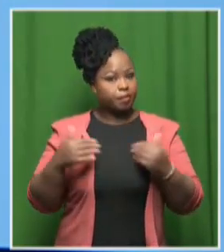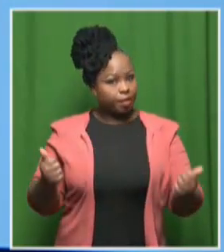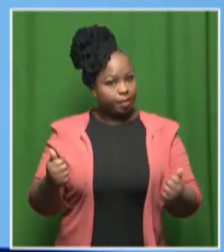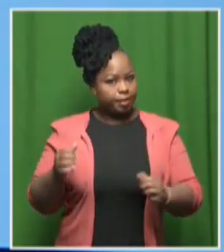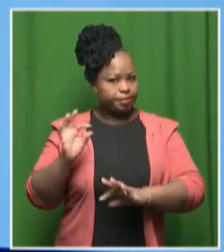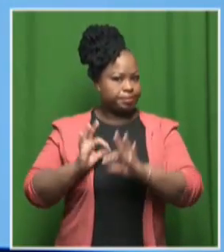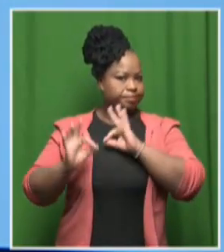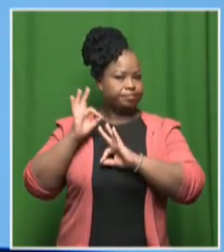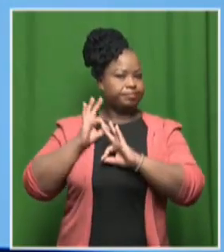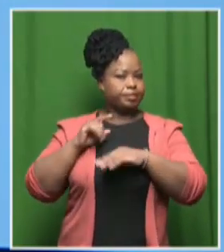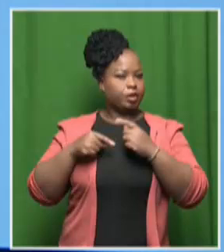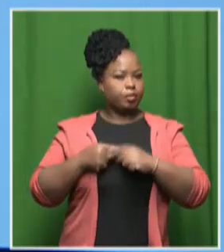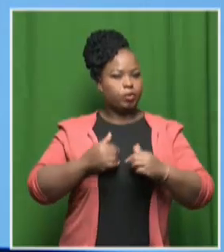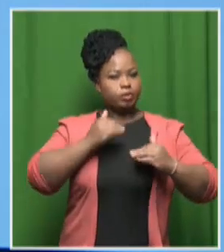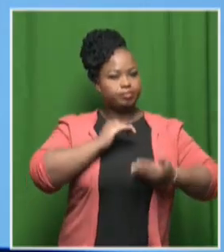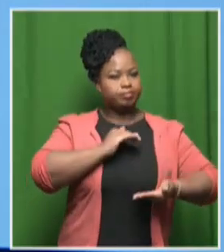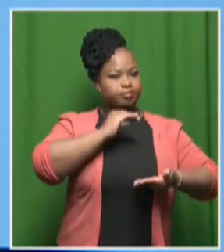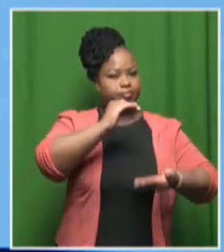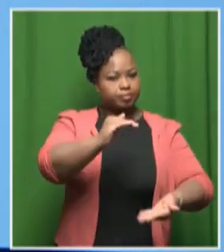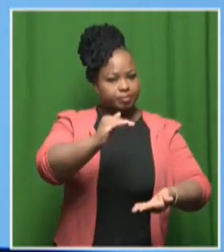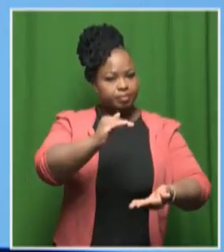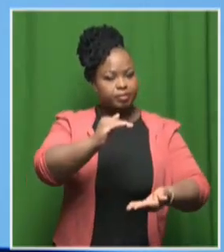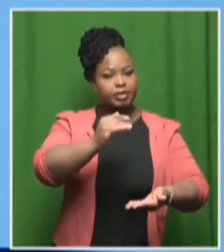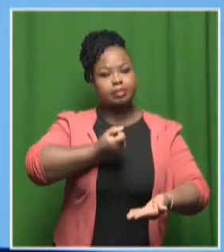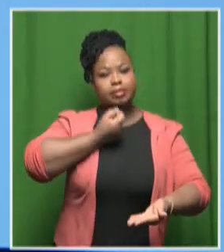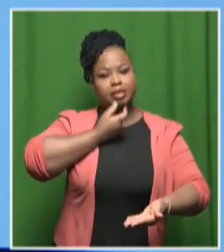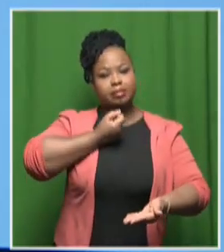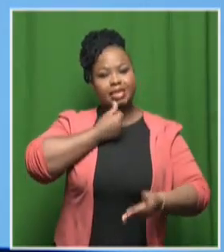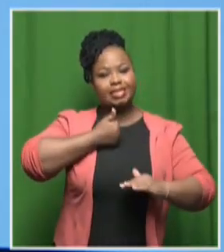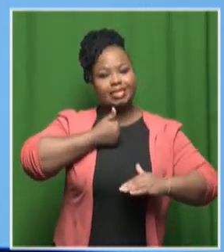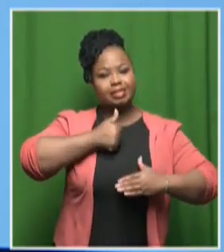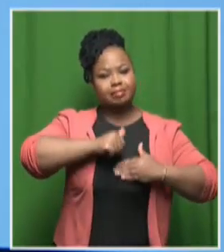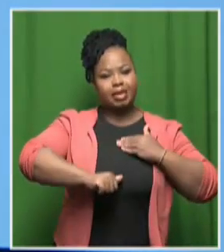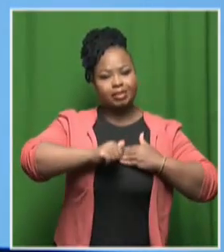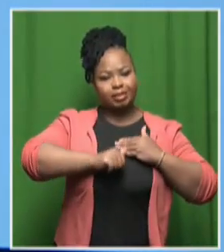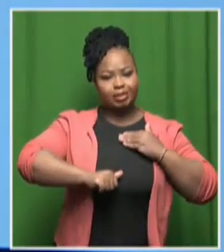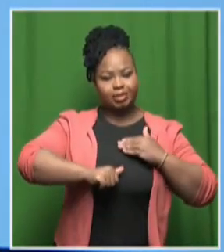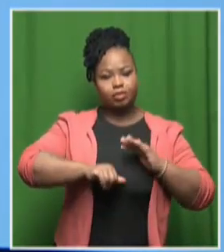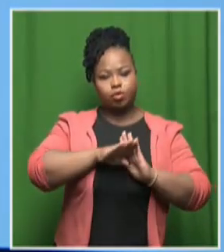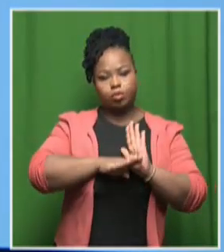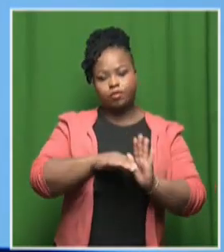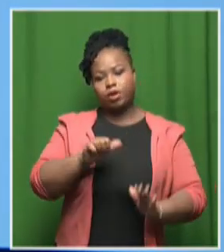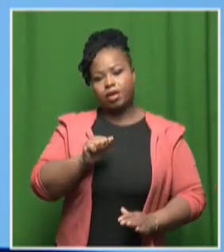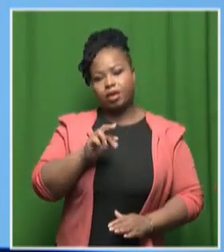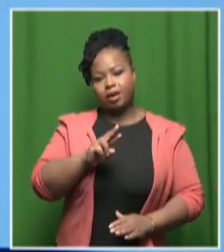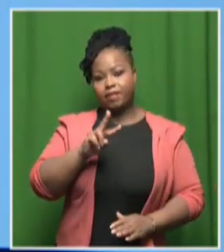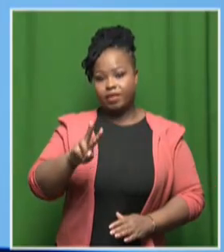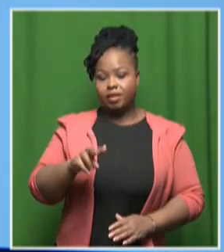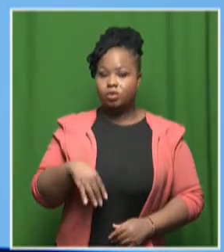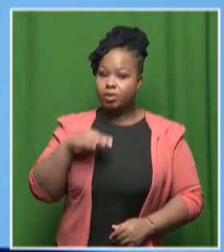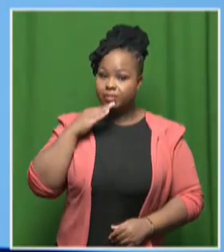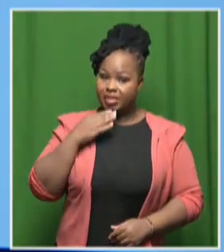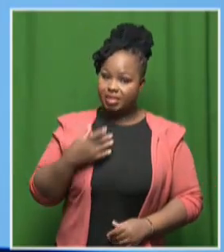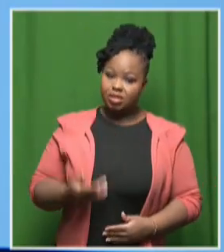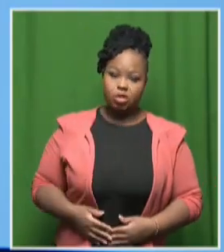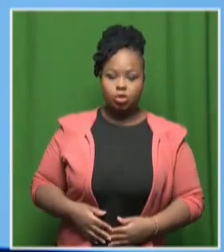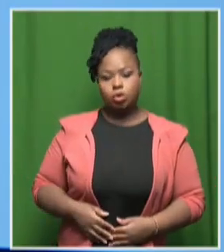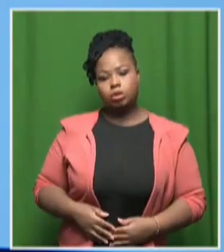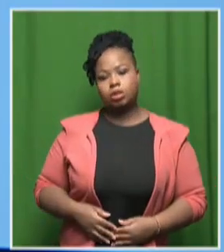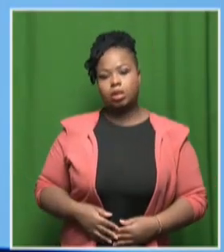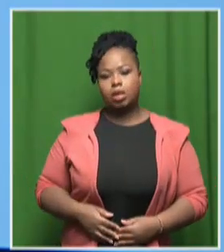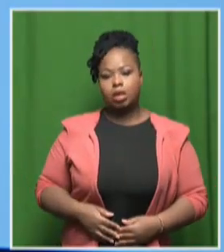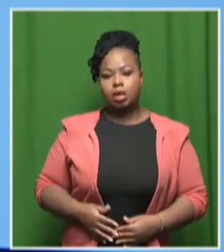to us about this rollout of the 6-month multi-month dispensing program for ARVs, meaning that instead of having